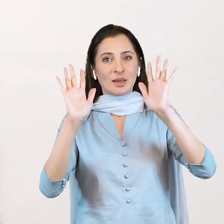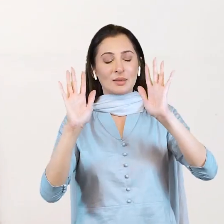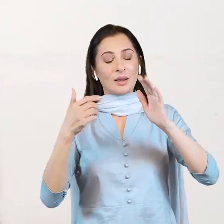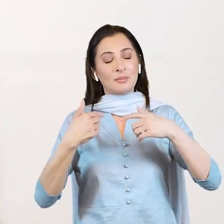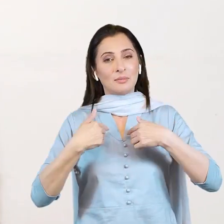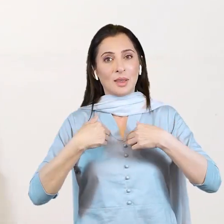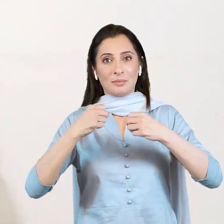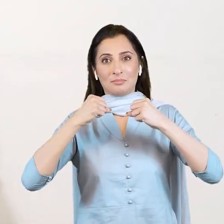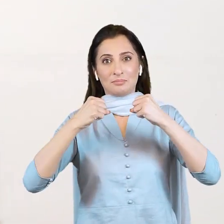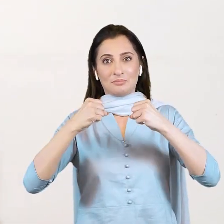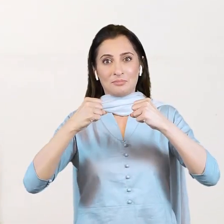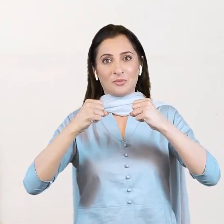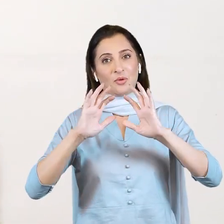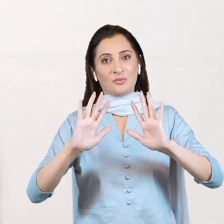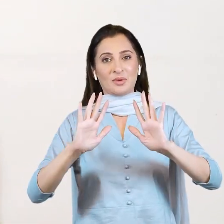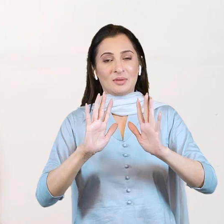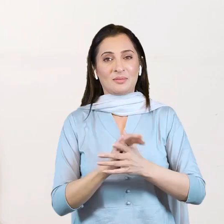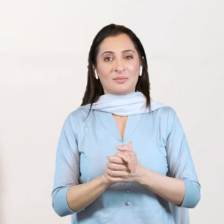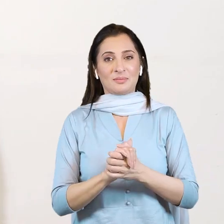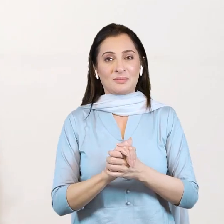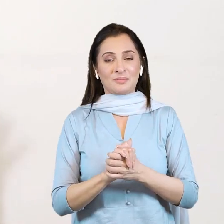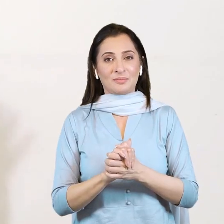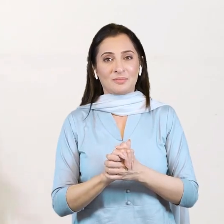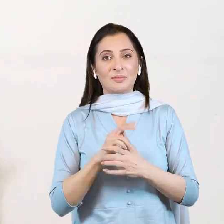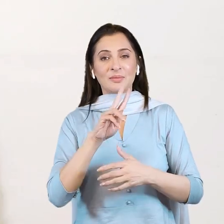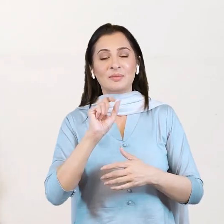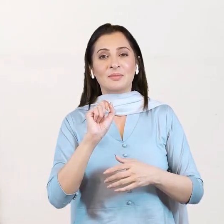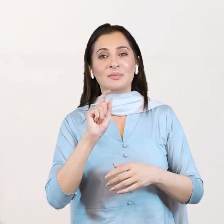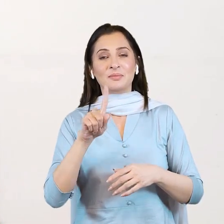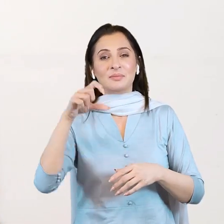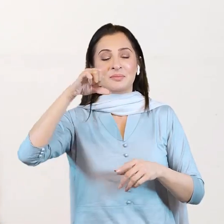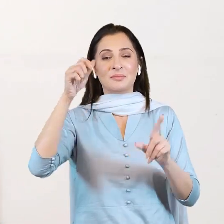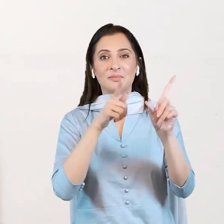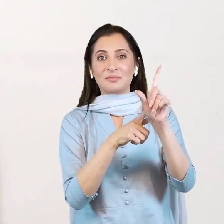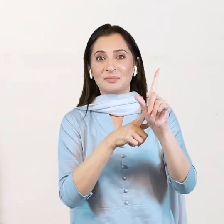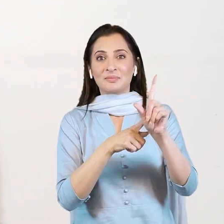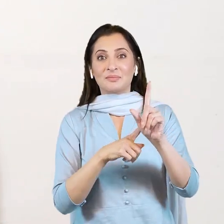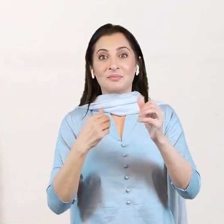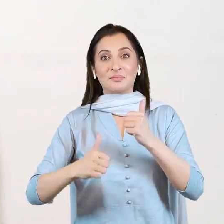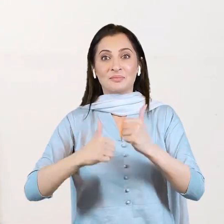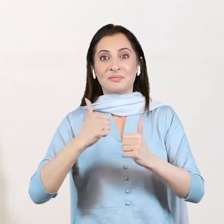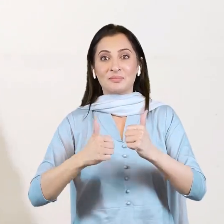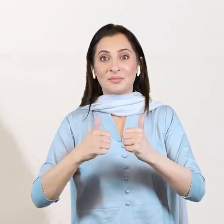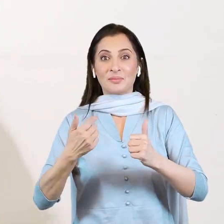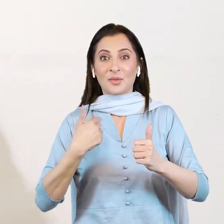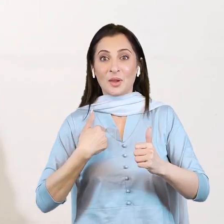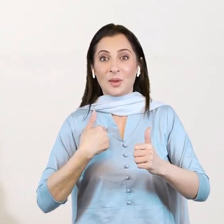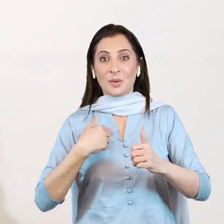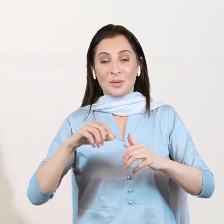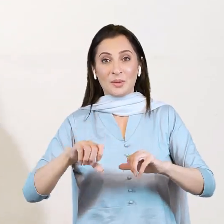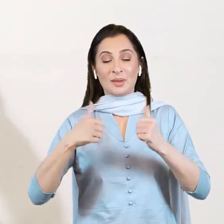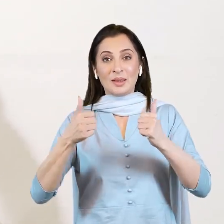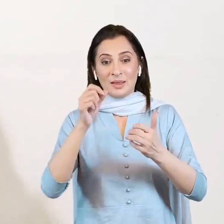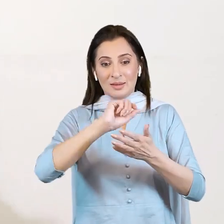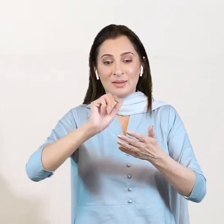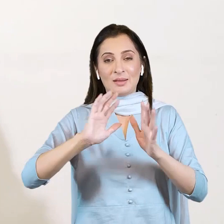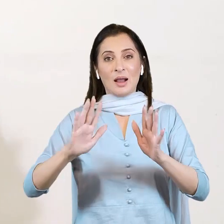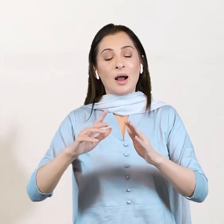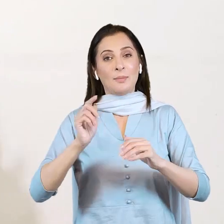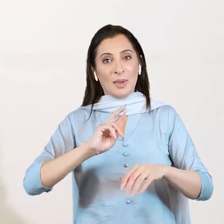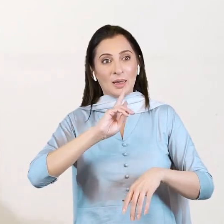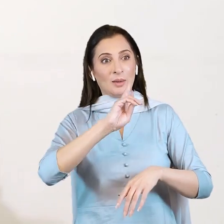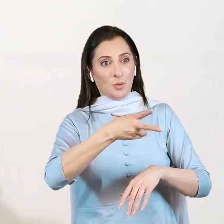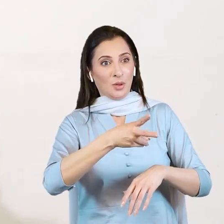gave my speech, and I walked off the stage knowing I wasn't going to win. That was okay because there were